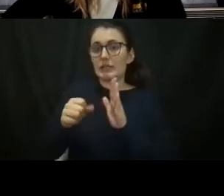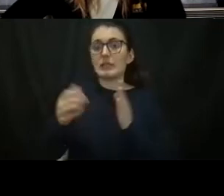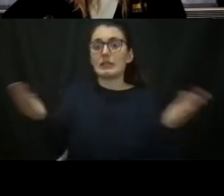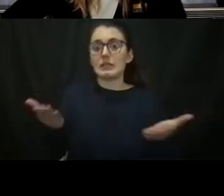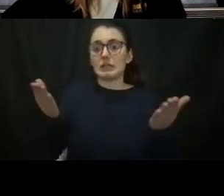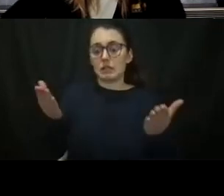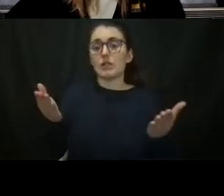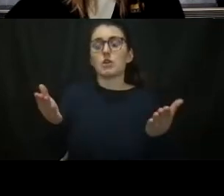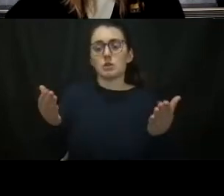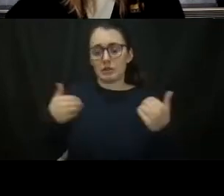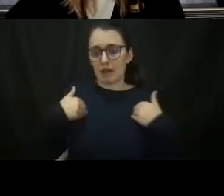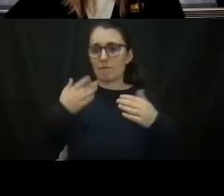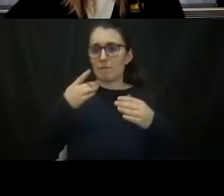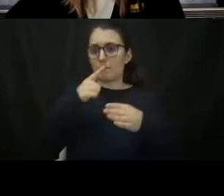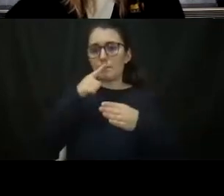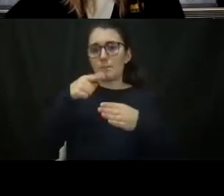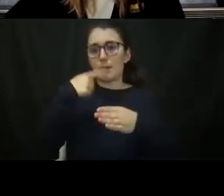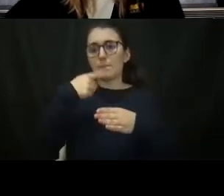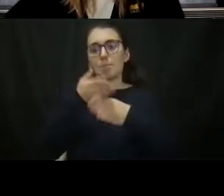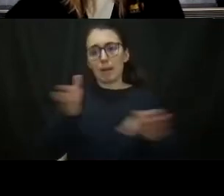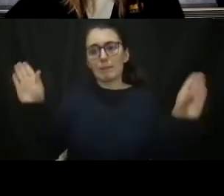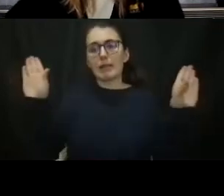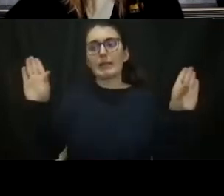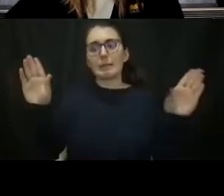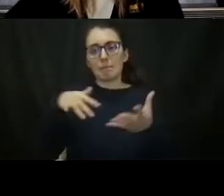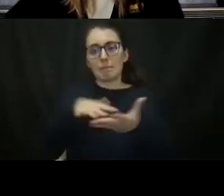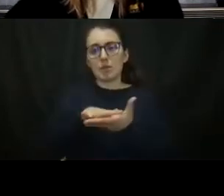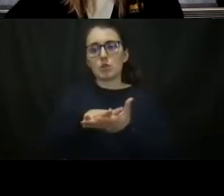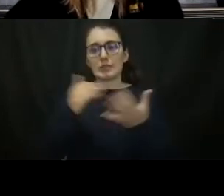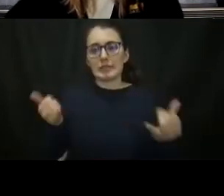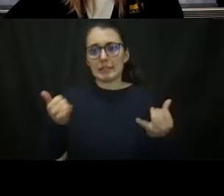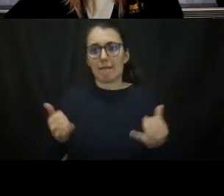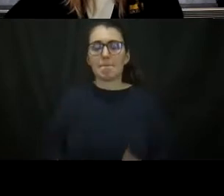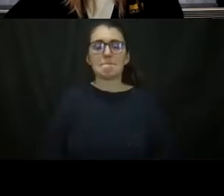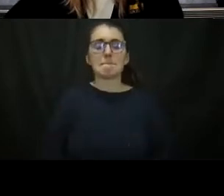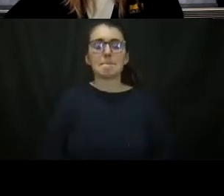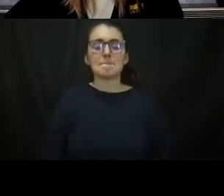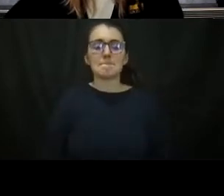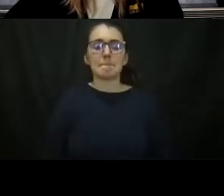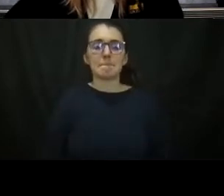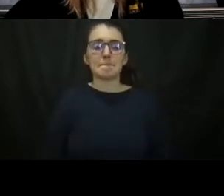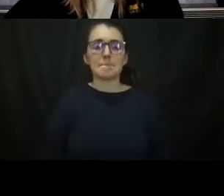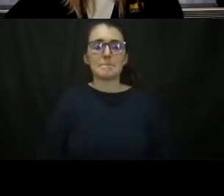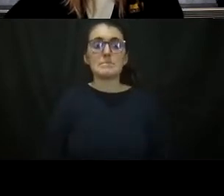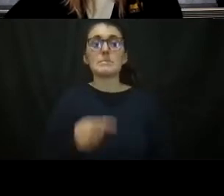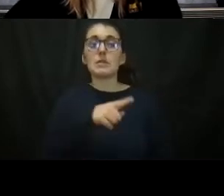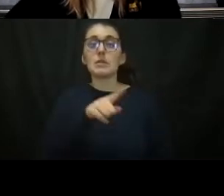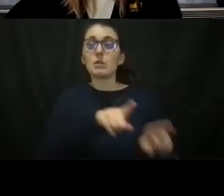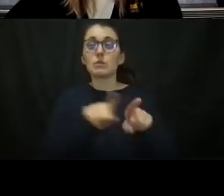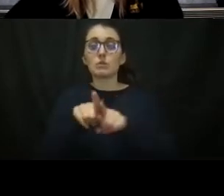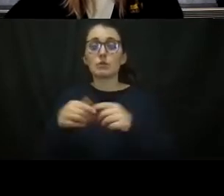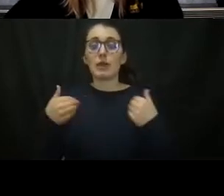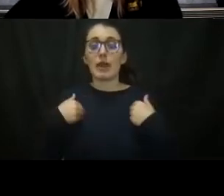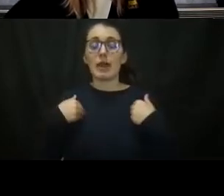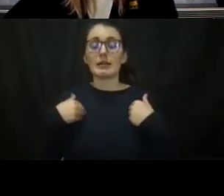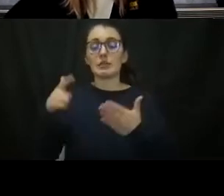today. Governor McCall also is famous for another piece of pioneering legislation called the Bottle Bill. And you can read a little bit